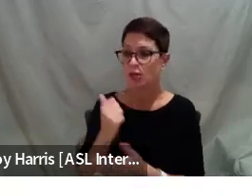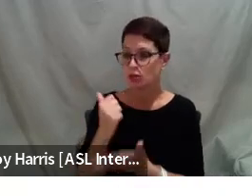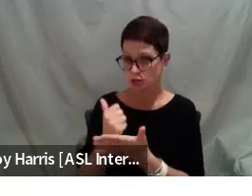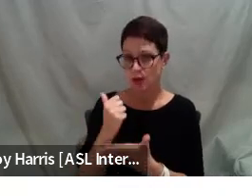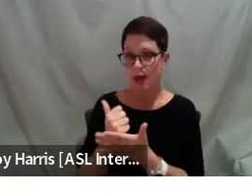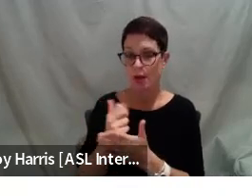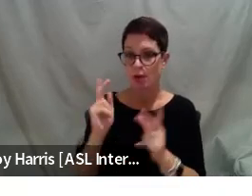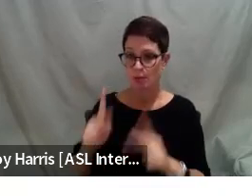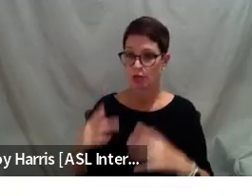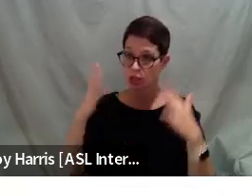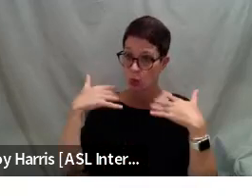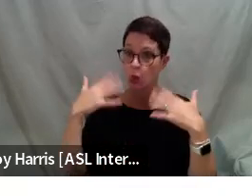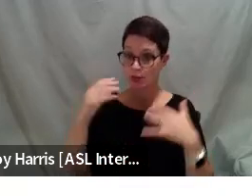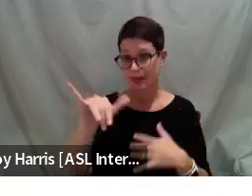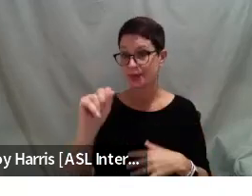down.